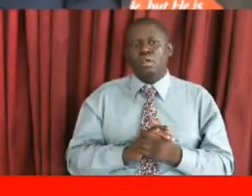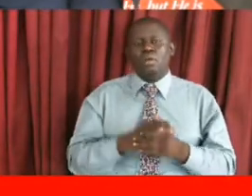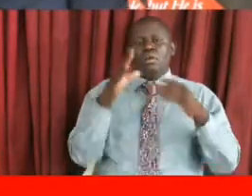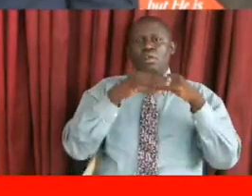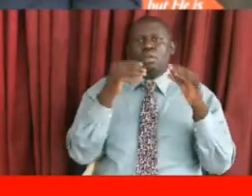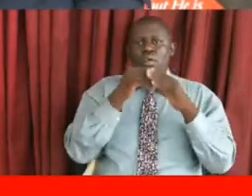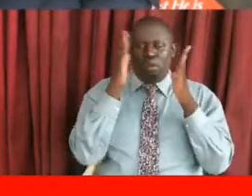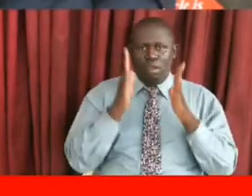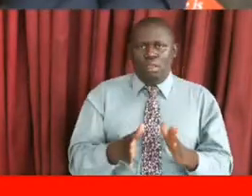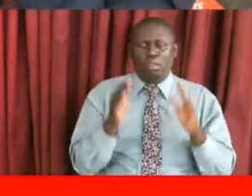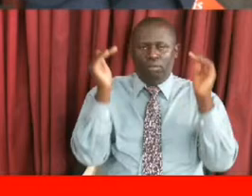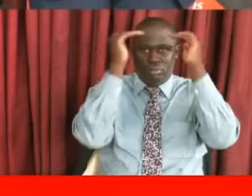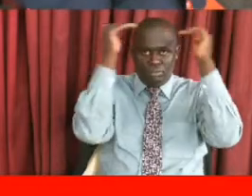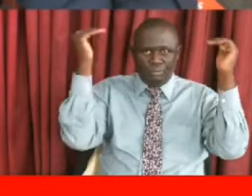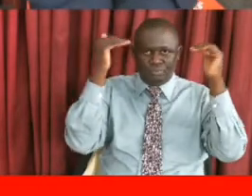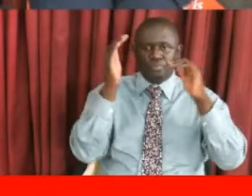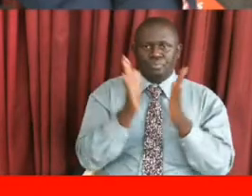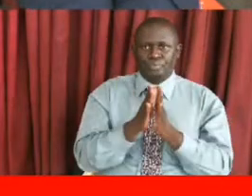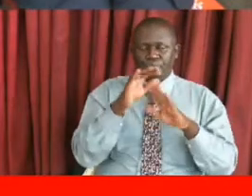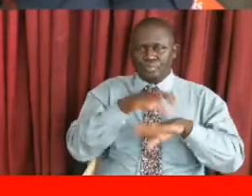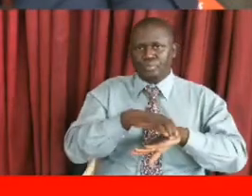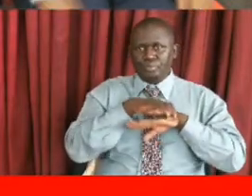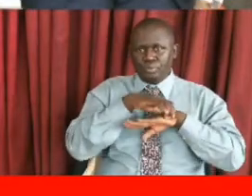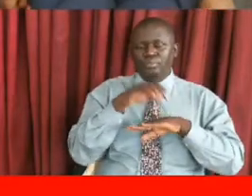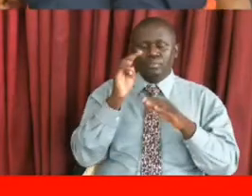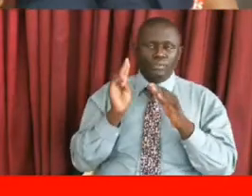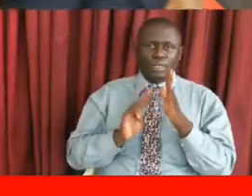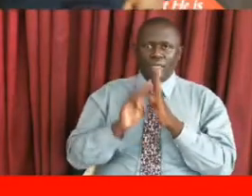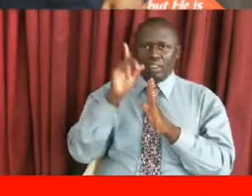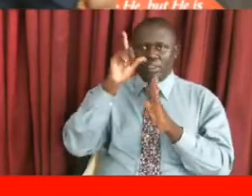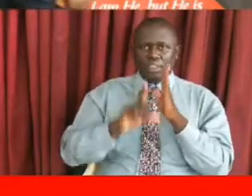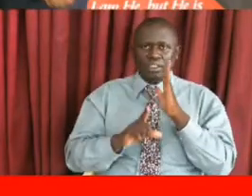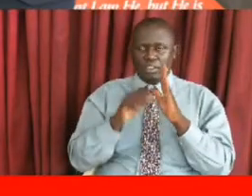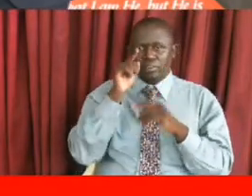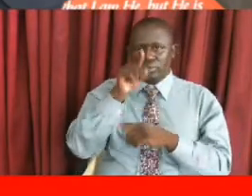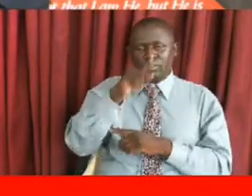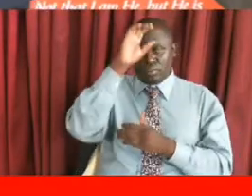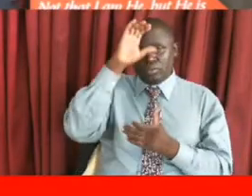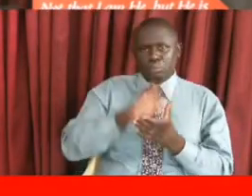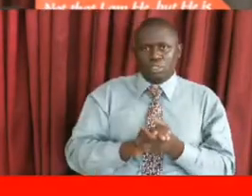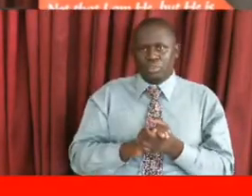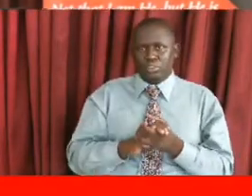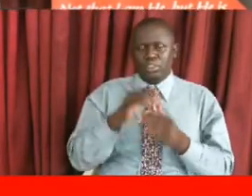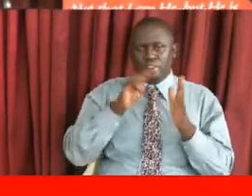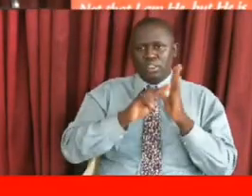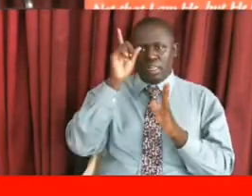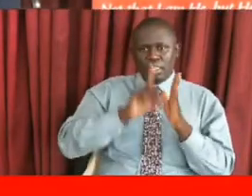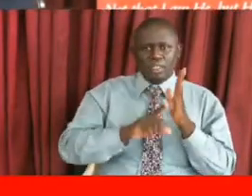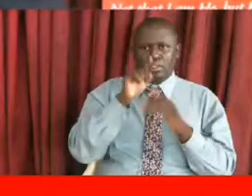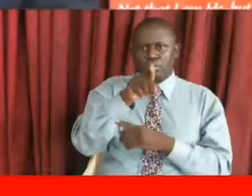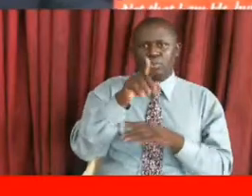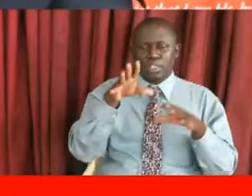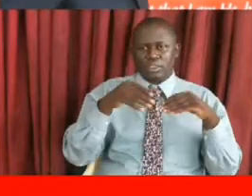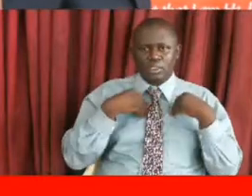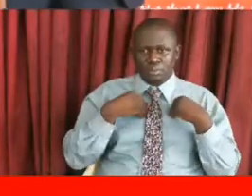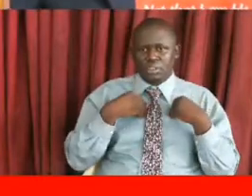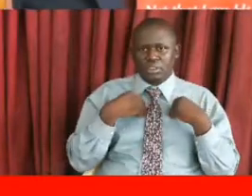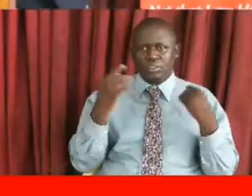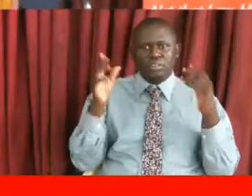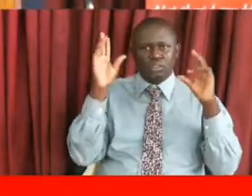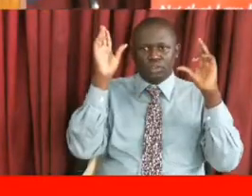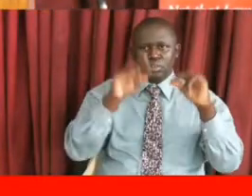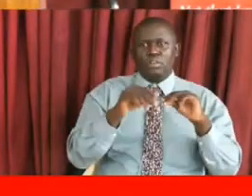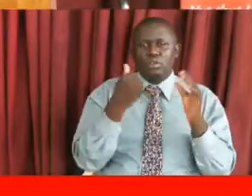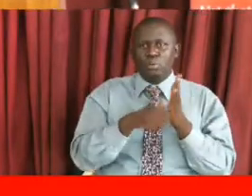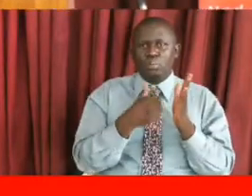heaven and unless you believe it unless you accept it no matter